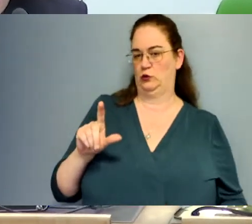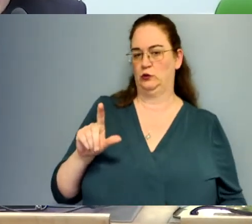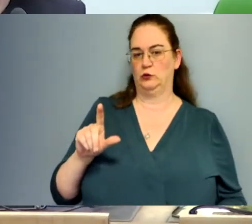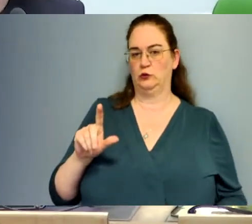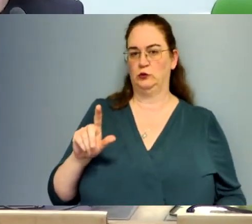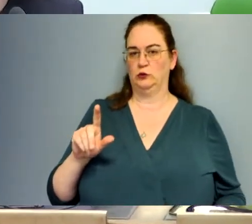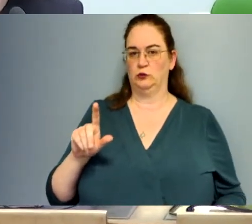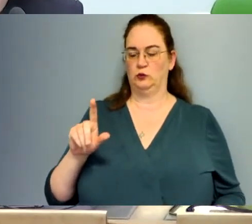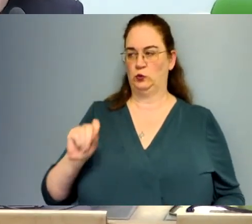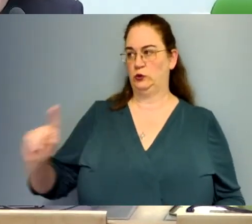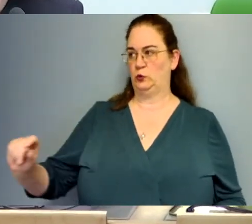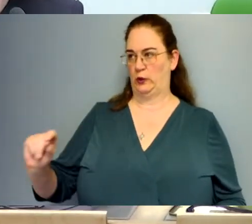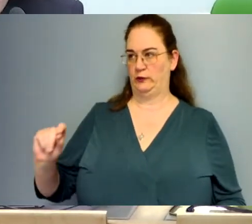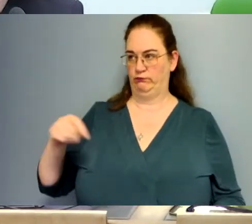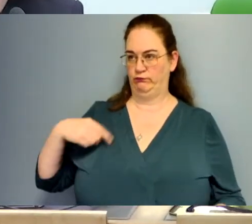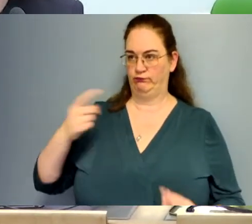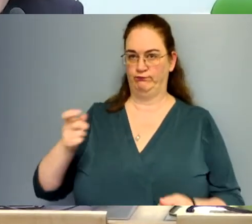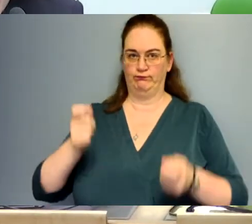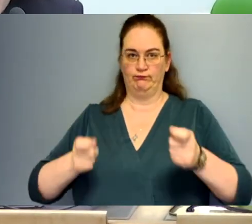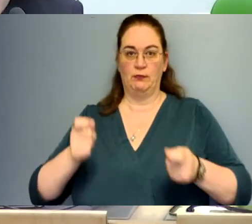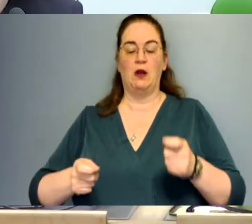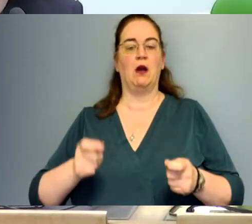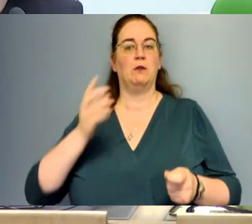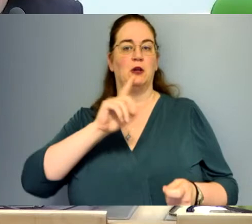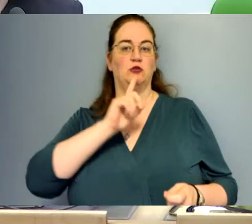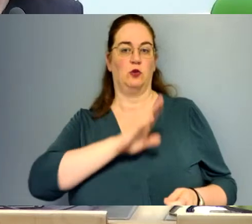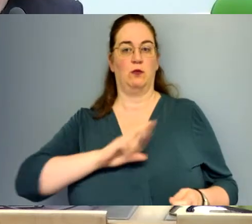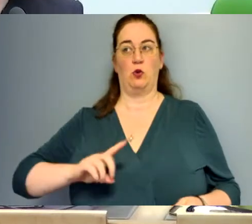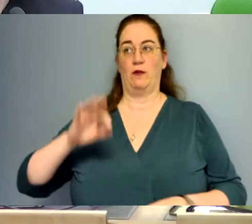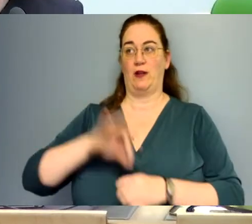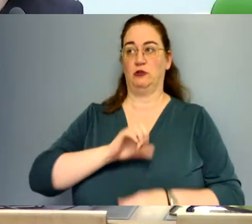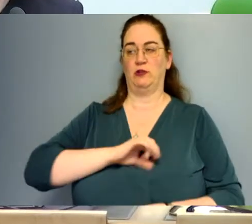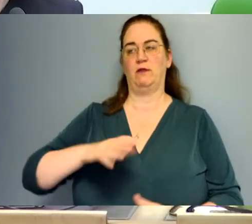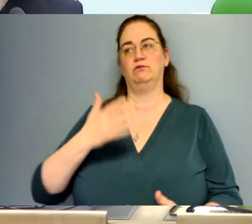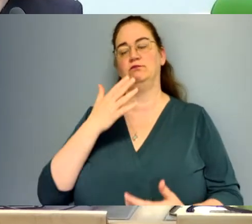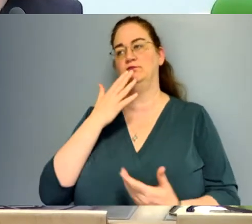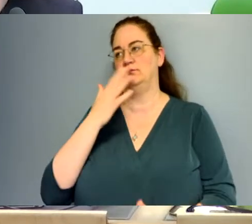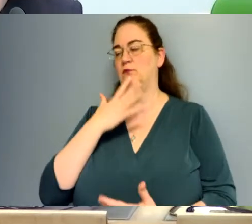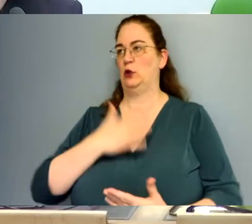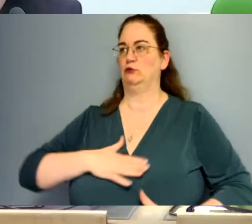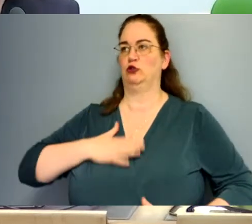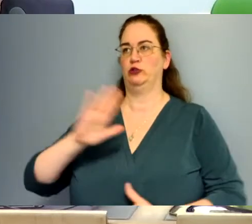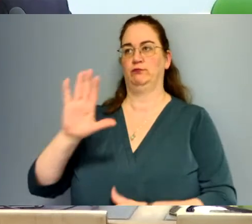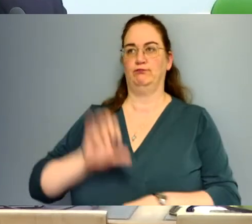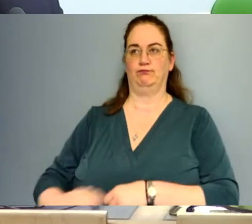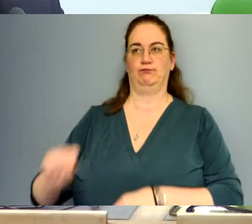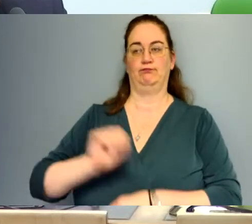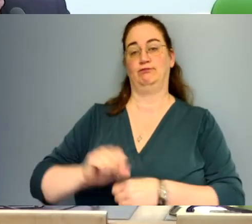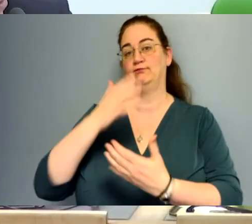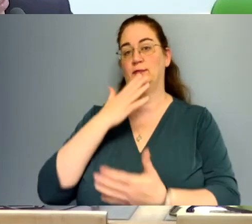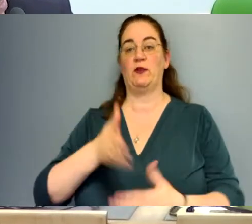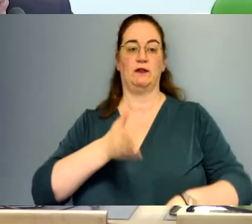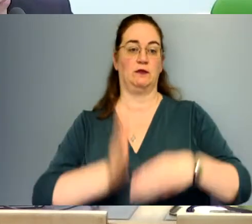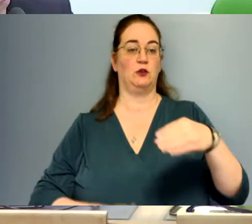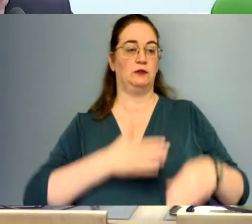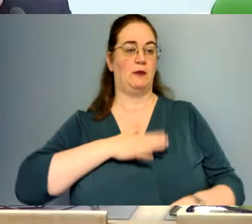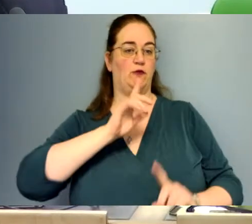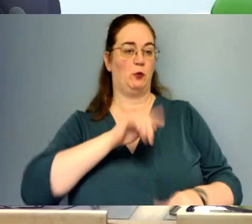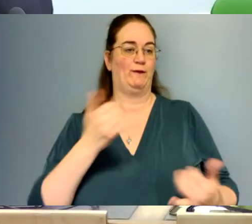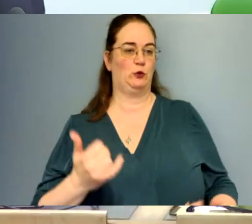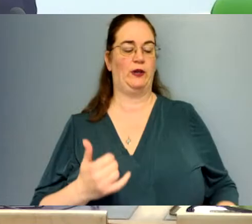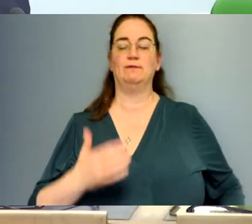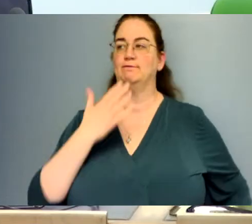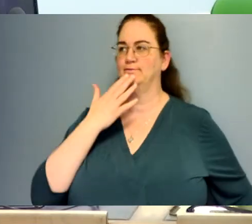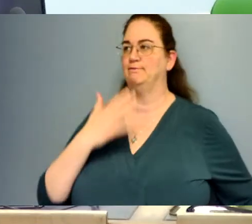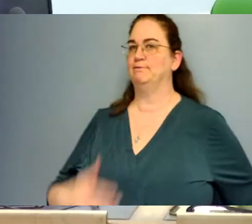I just want to make sure that the Board of Elections staff know how much we appreciate it. So thank you. And that concludes my report for today. Okay,